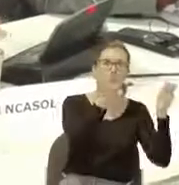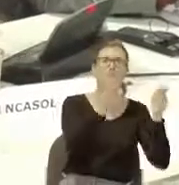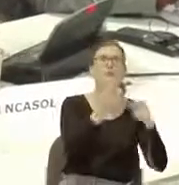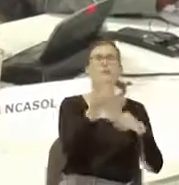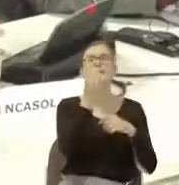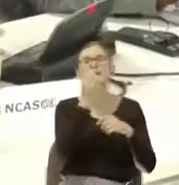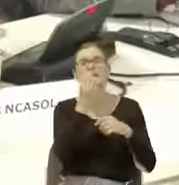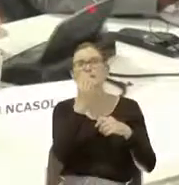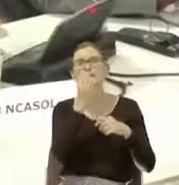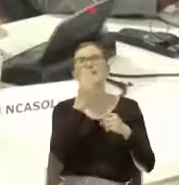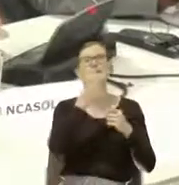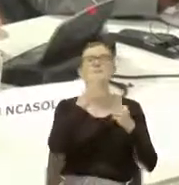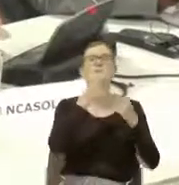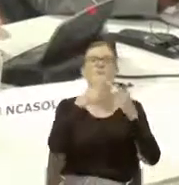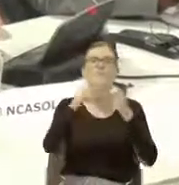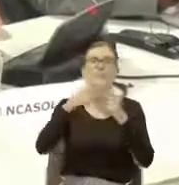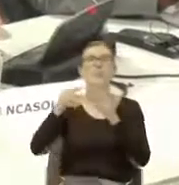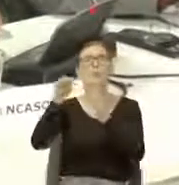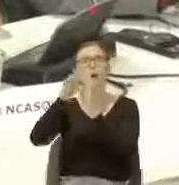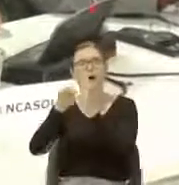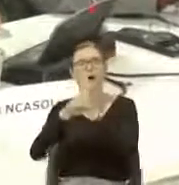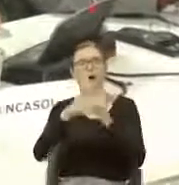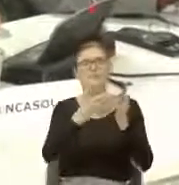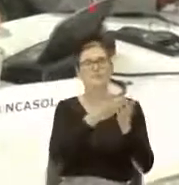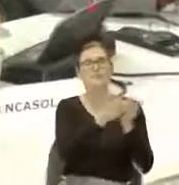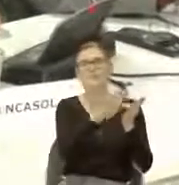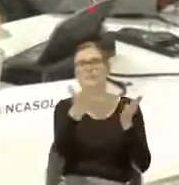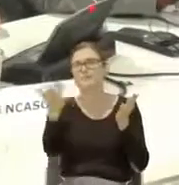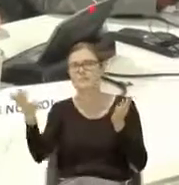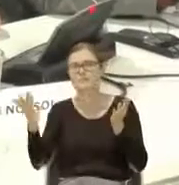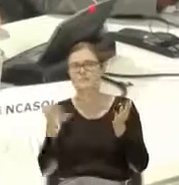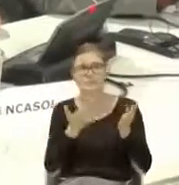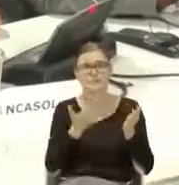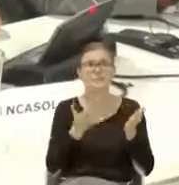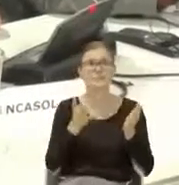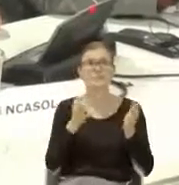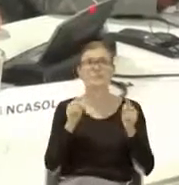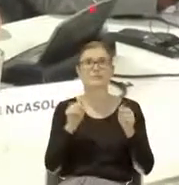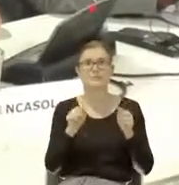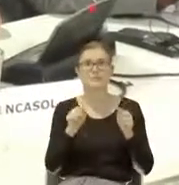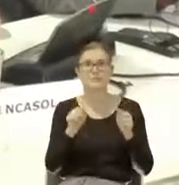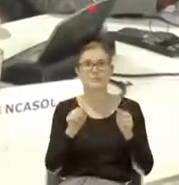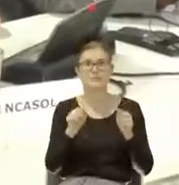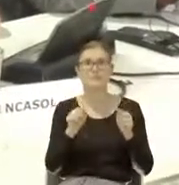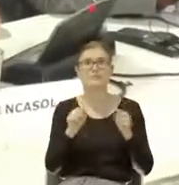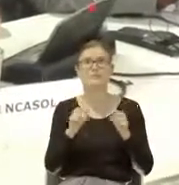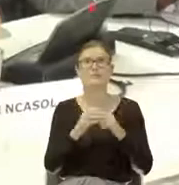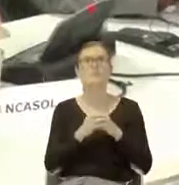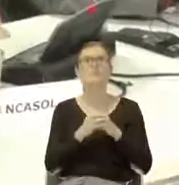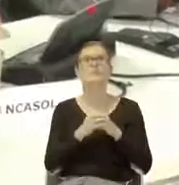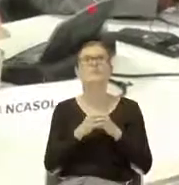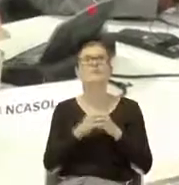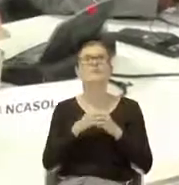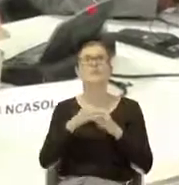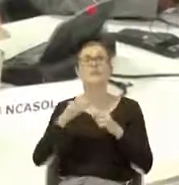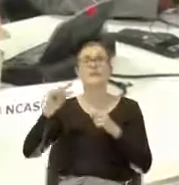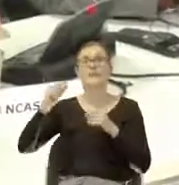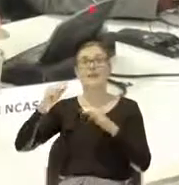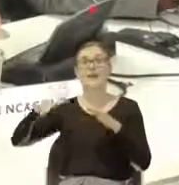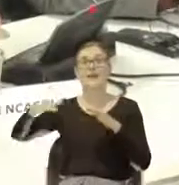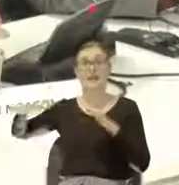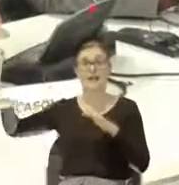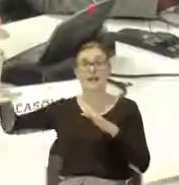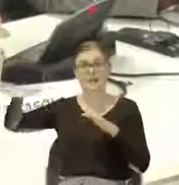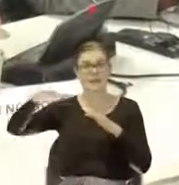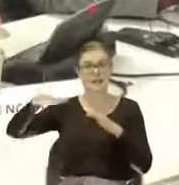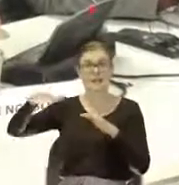to European Green Deal. How we can decarbonize our actions, how our